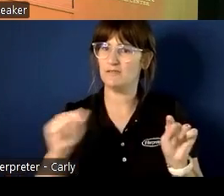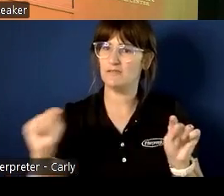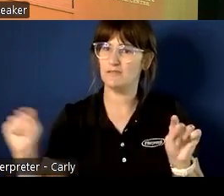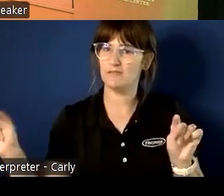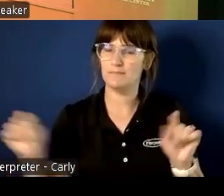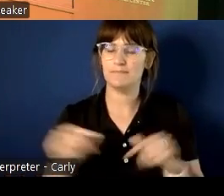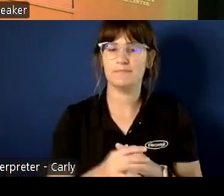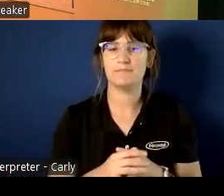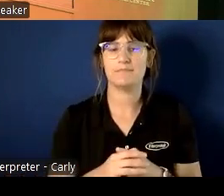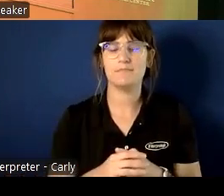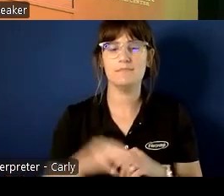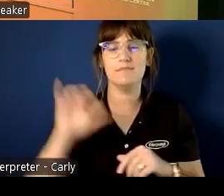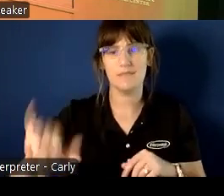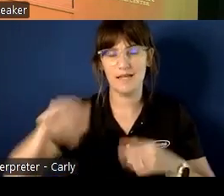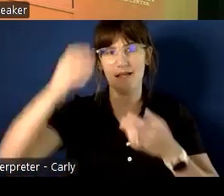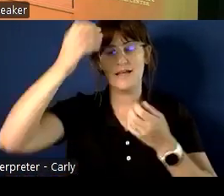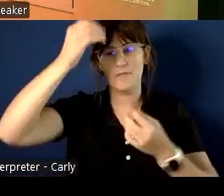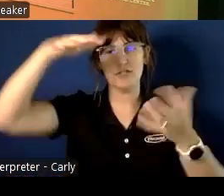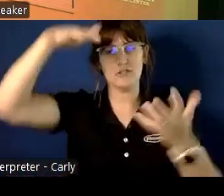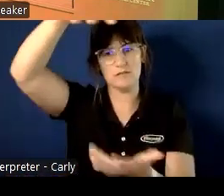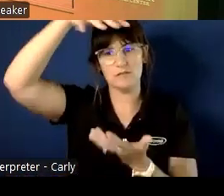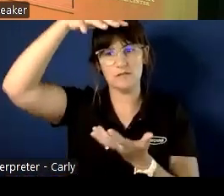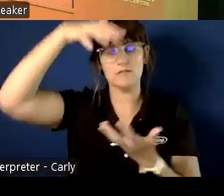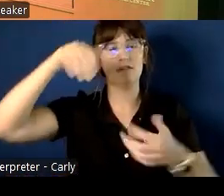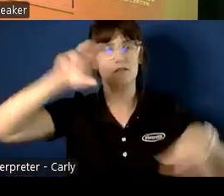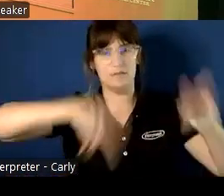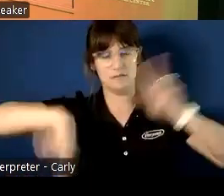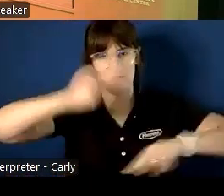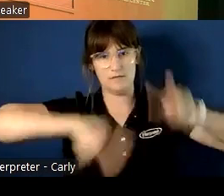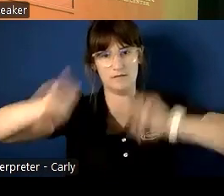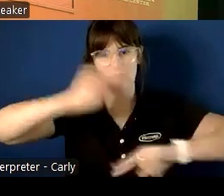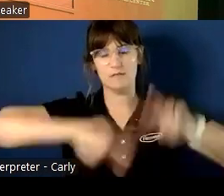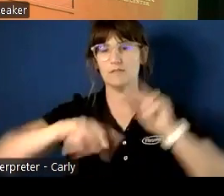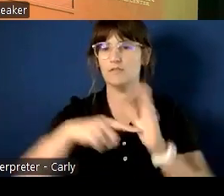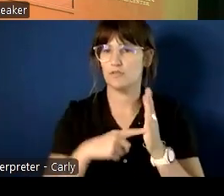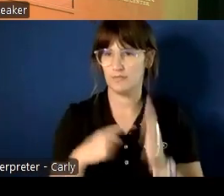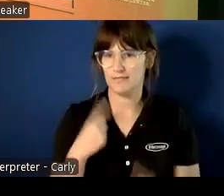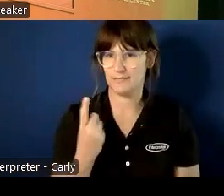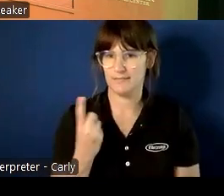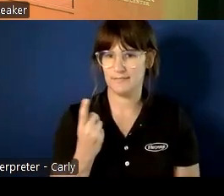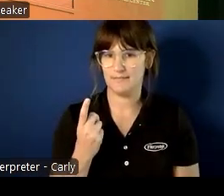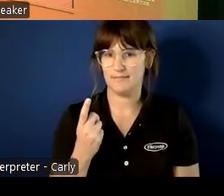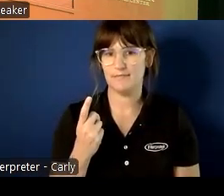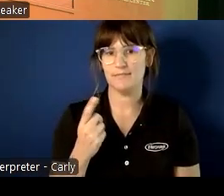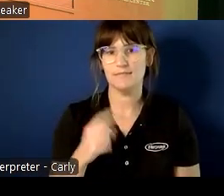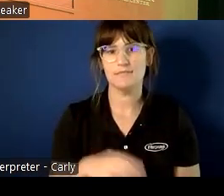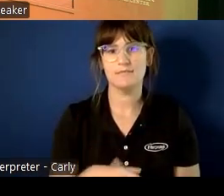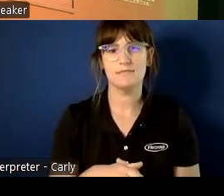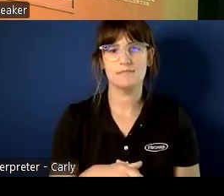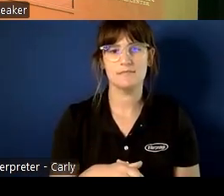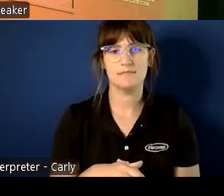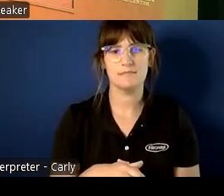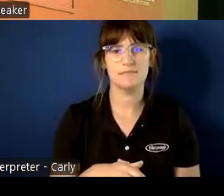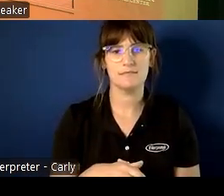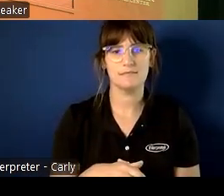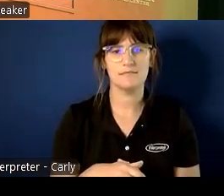then that allows me to do a lot of things, right? So in this case, the inclusion criteria were, I only